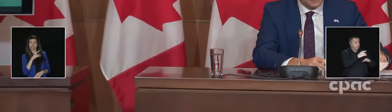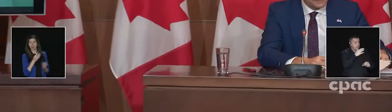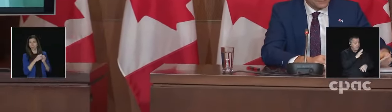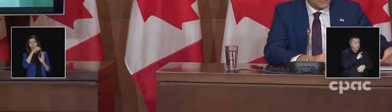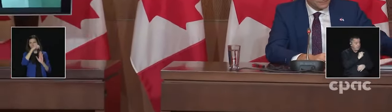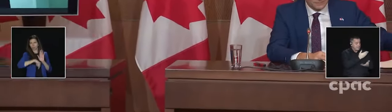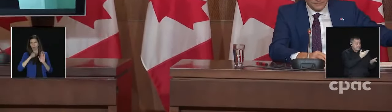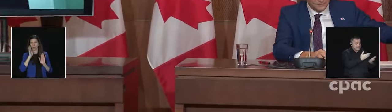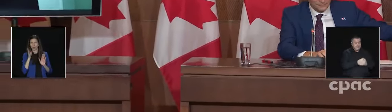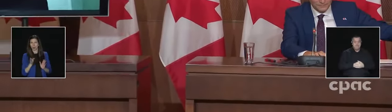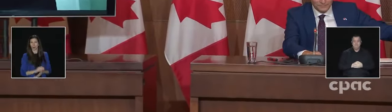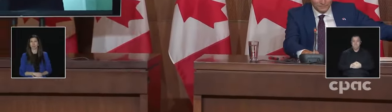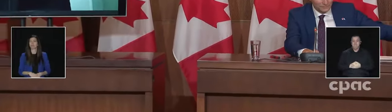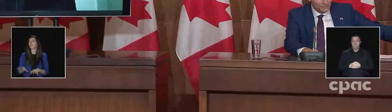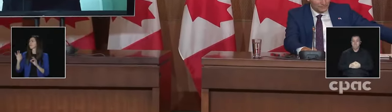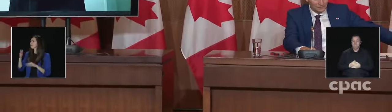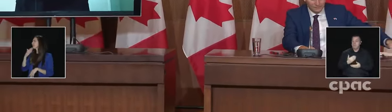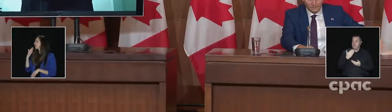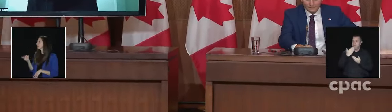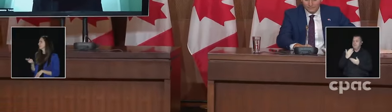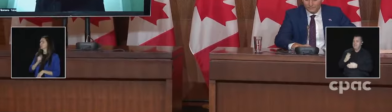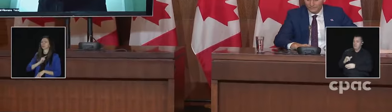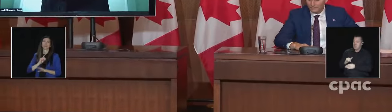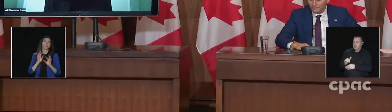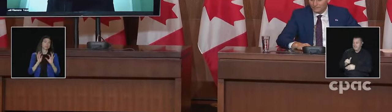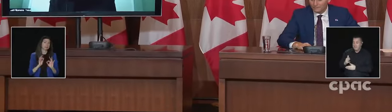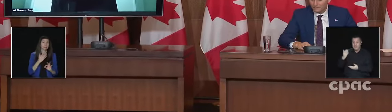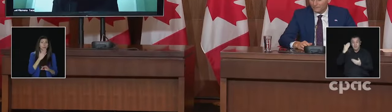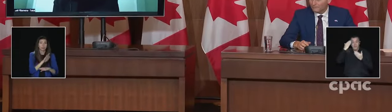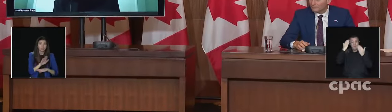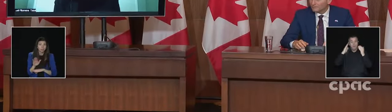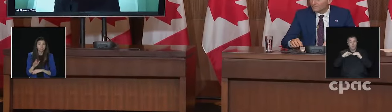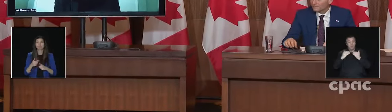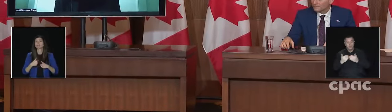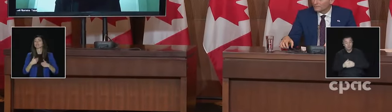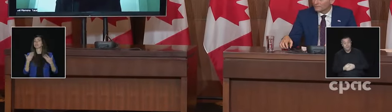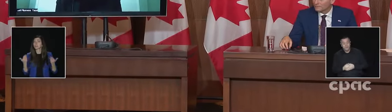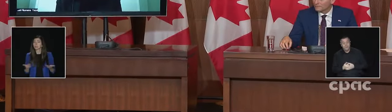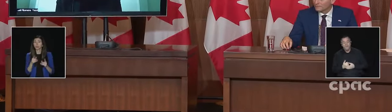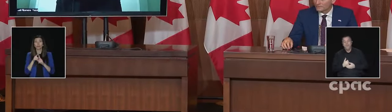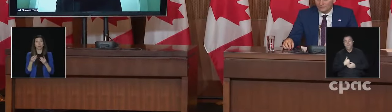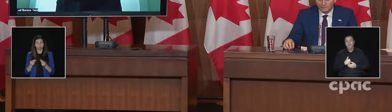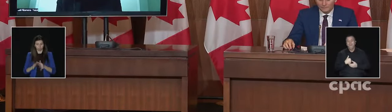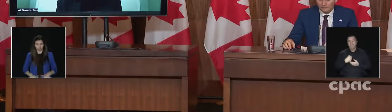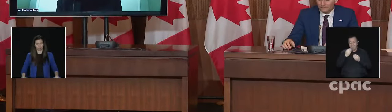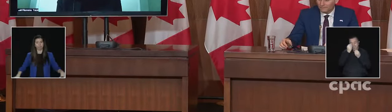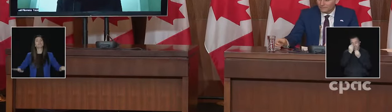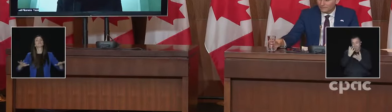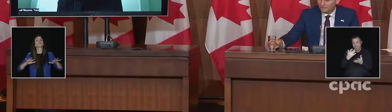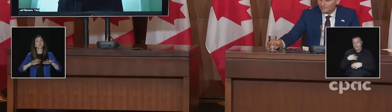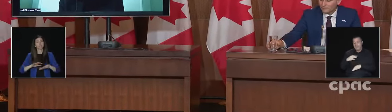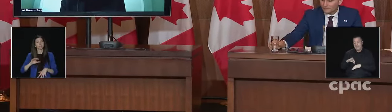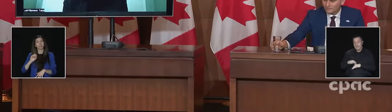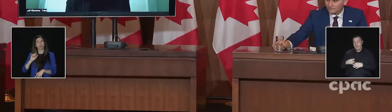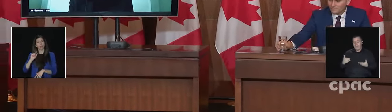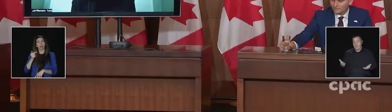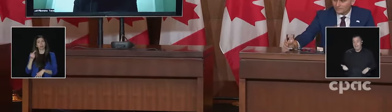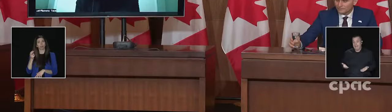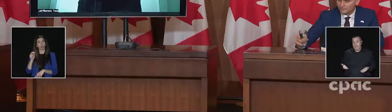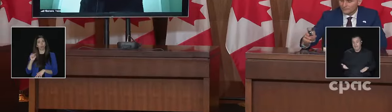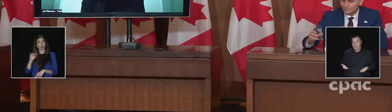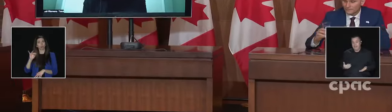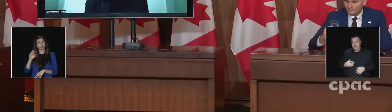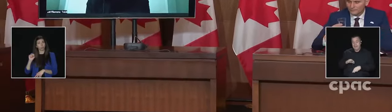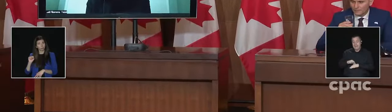Thank you, Jean-Yves, and good afternoon, everyone. I acknowledge that I am participating on the land which is situated on the traditional territory